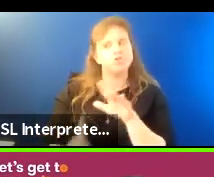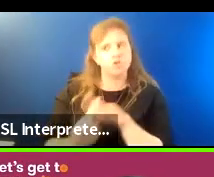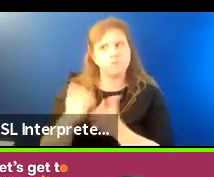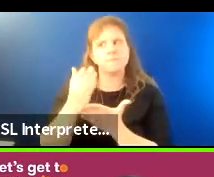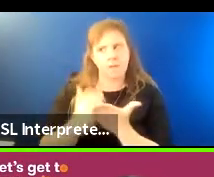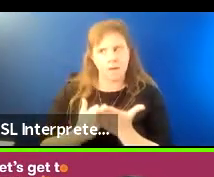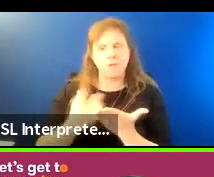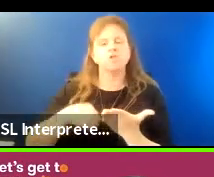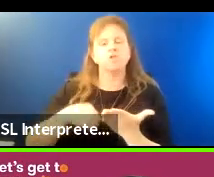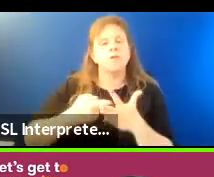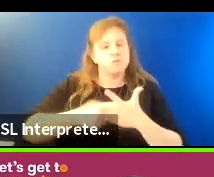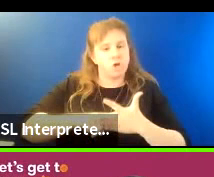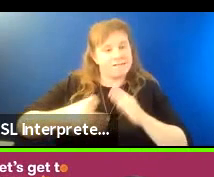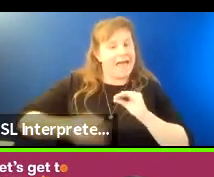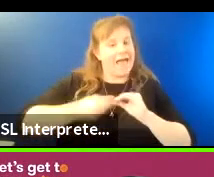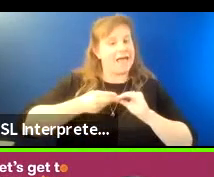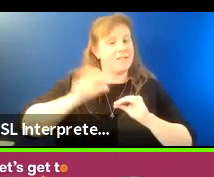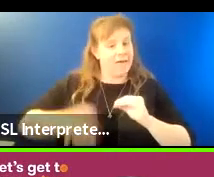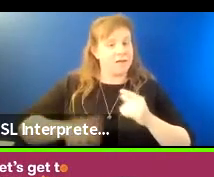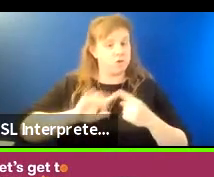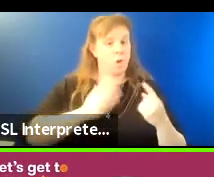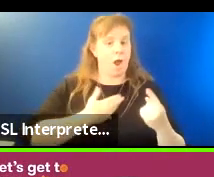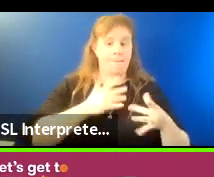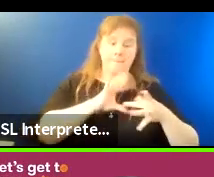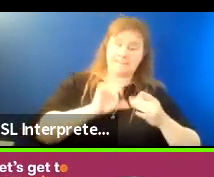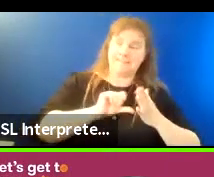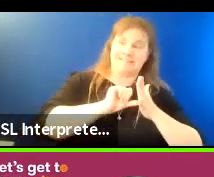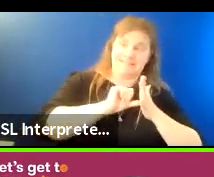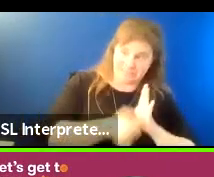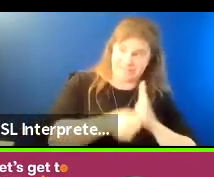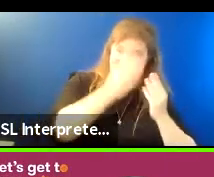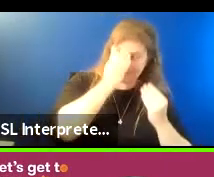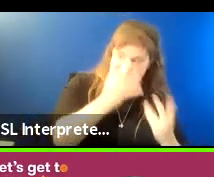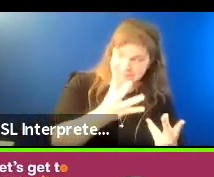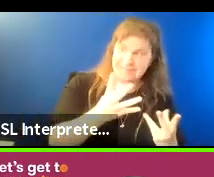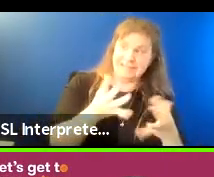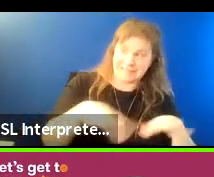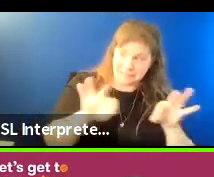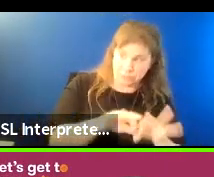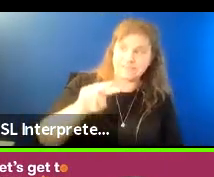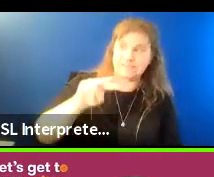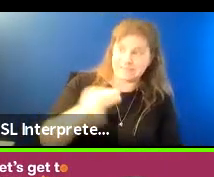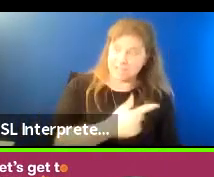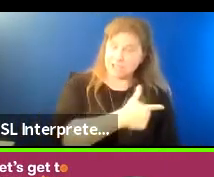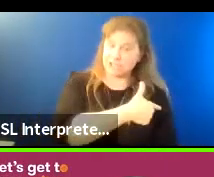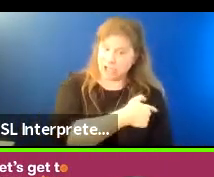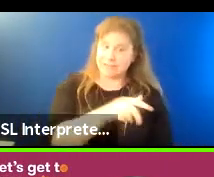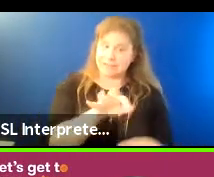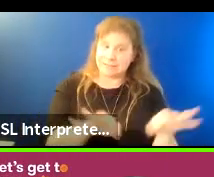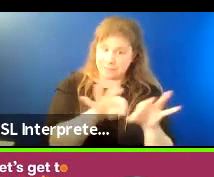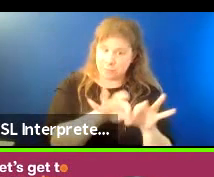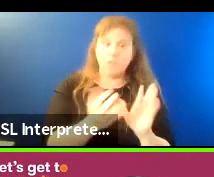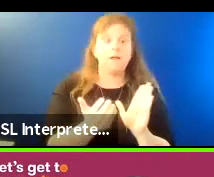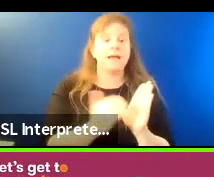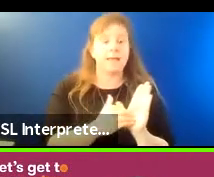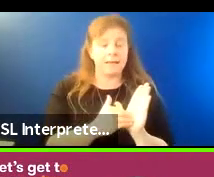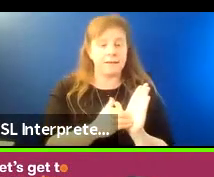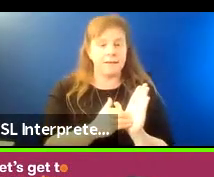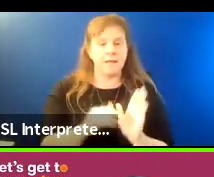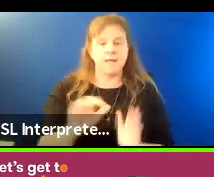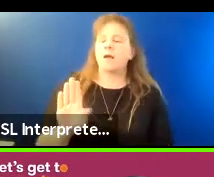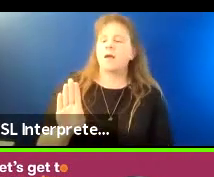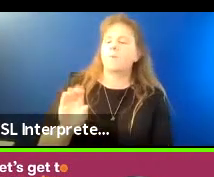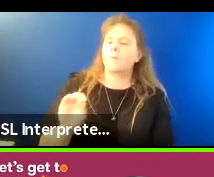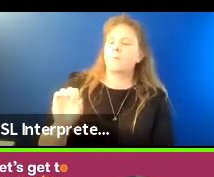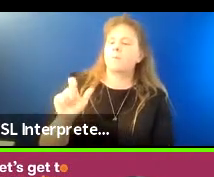add that to some of our messaging and trying to really emphasize the importance of that second dose. I think, again, I think as far as that booster, it